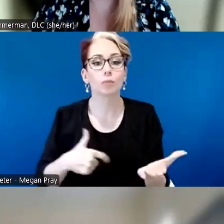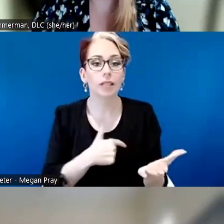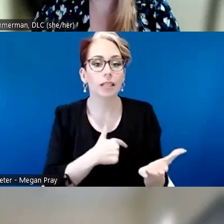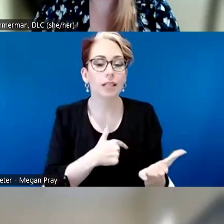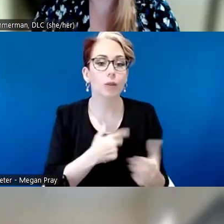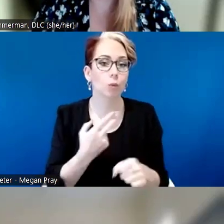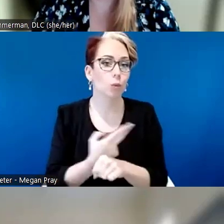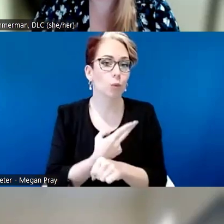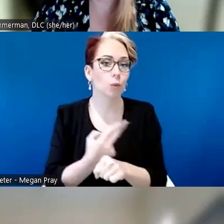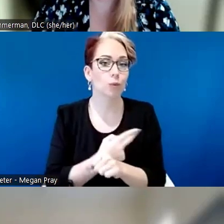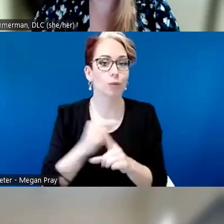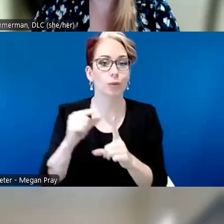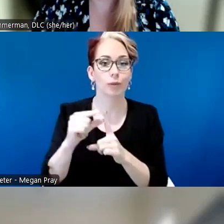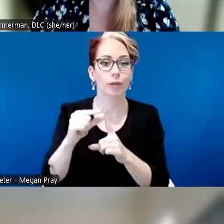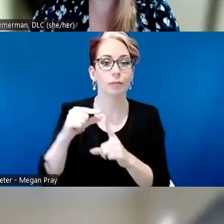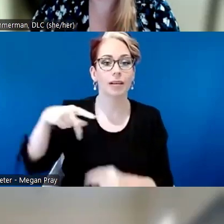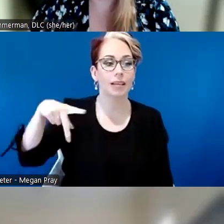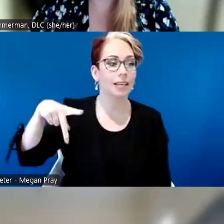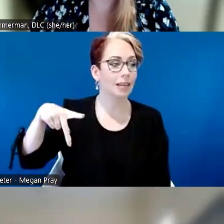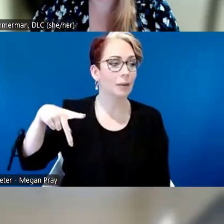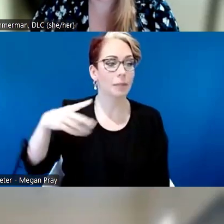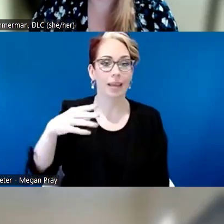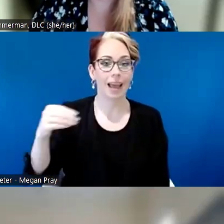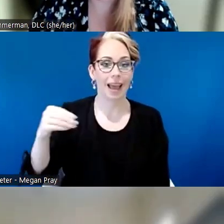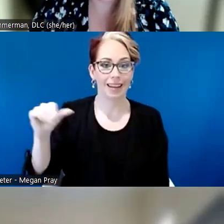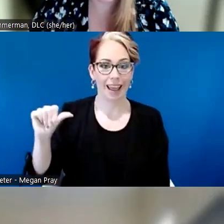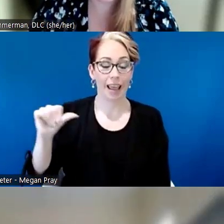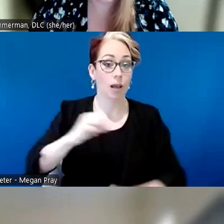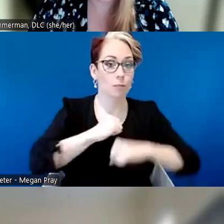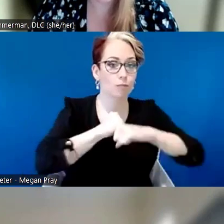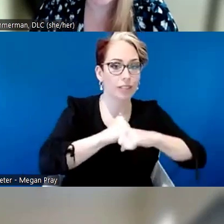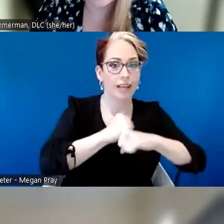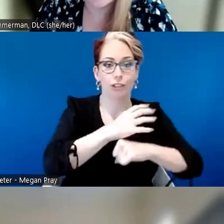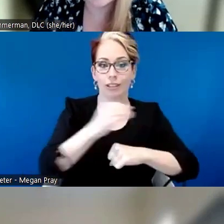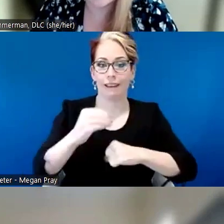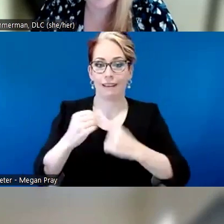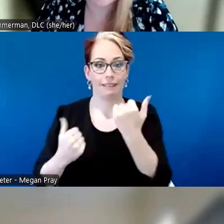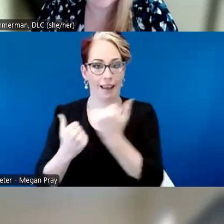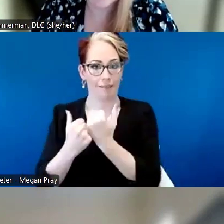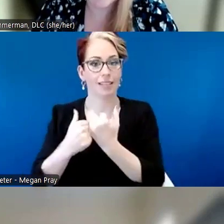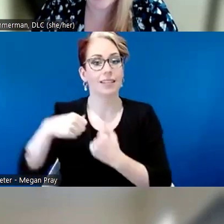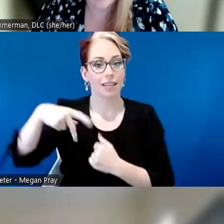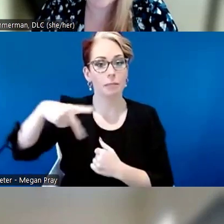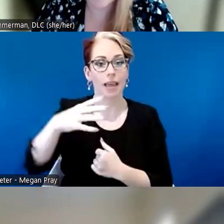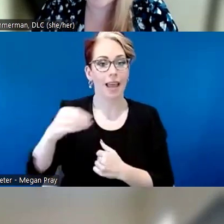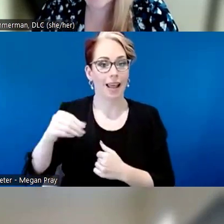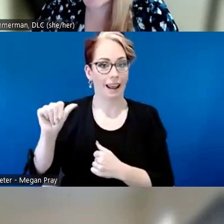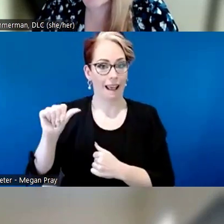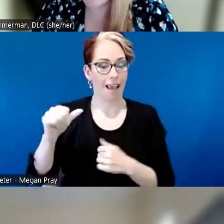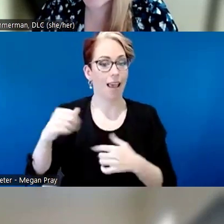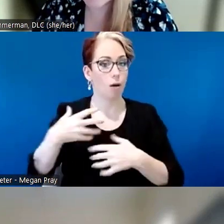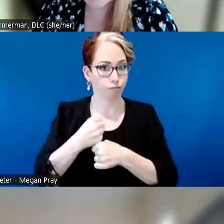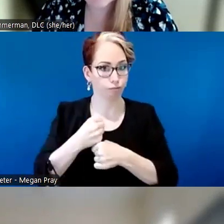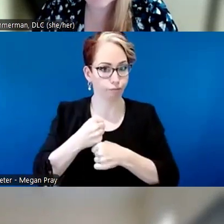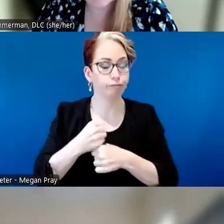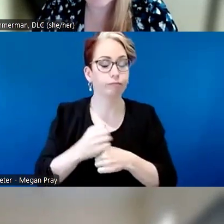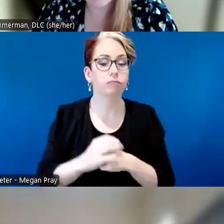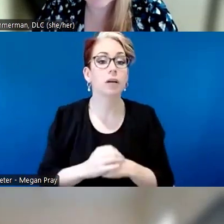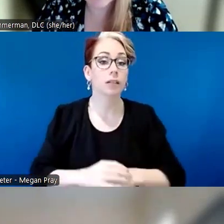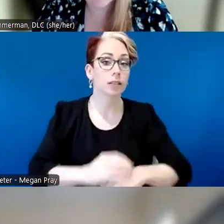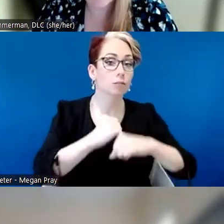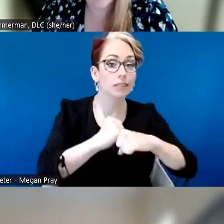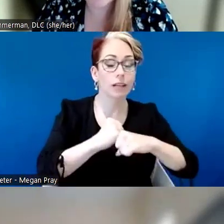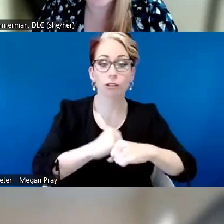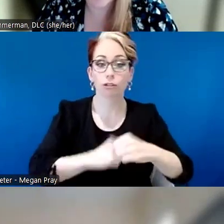use the term P&A, and that means protection and advocacy. There are P&A or protection and advocacy